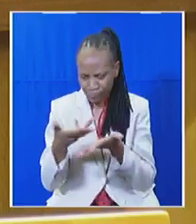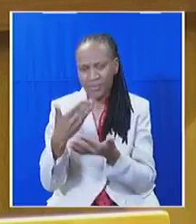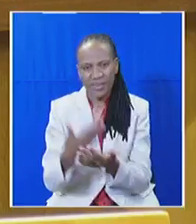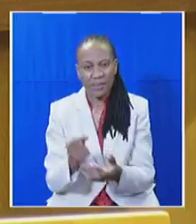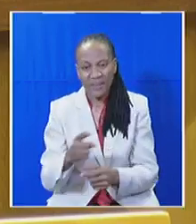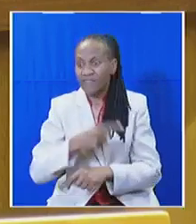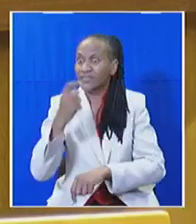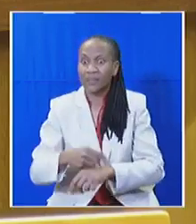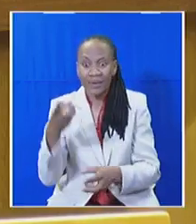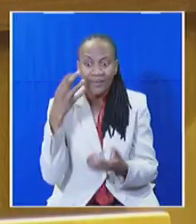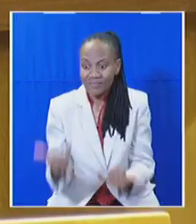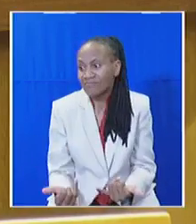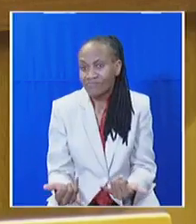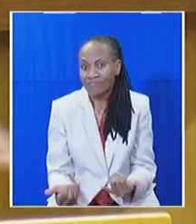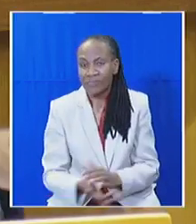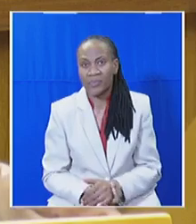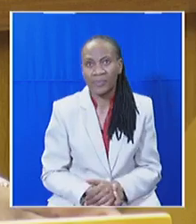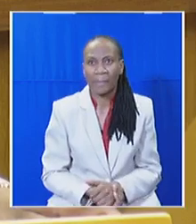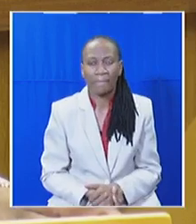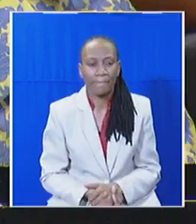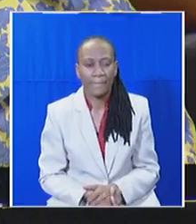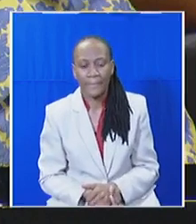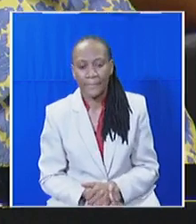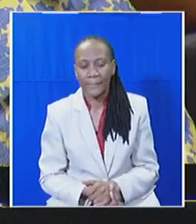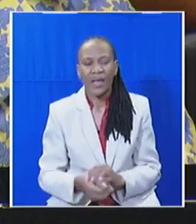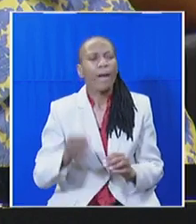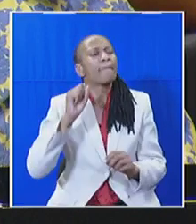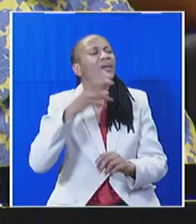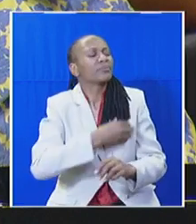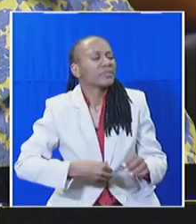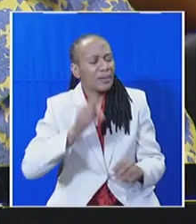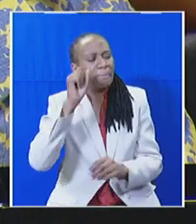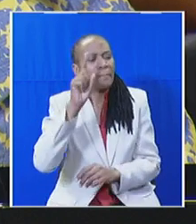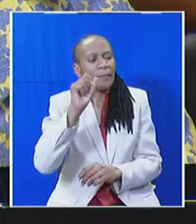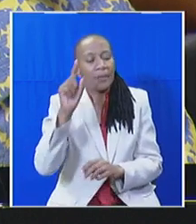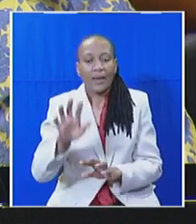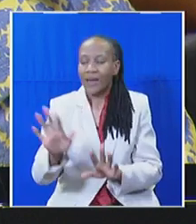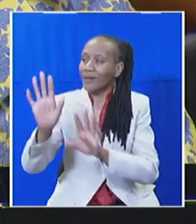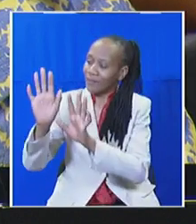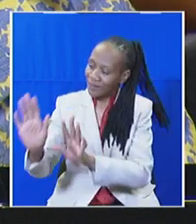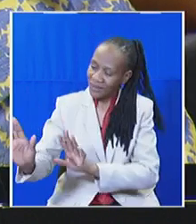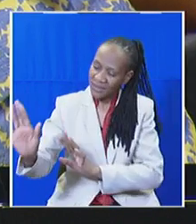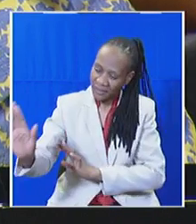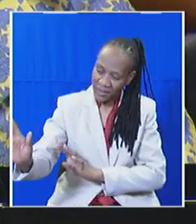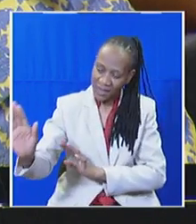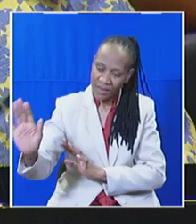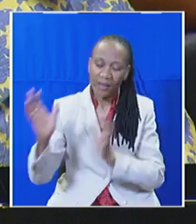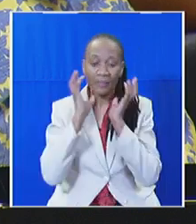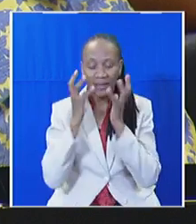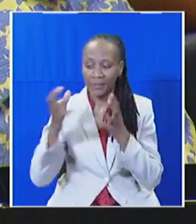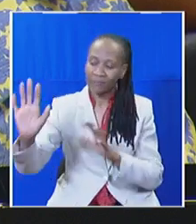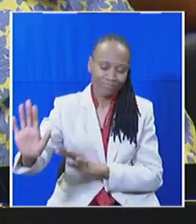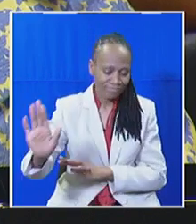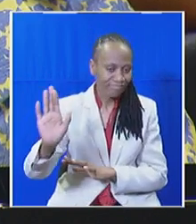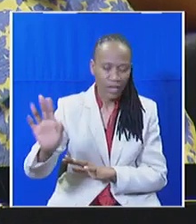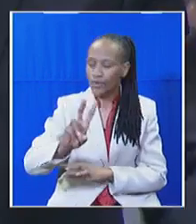very much. But President, no, with due respect, Honorable Speaker. No, Honorable I've Malema. brought the